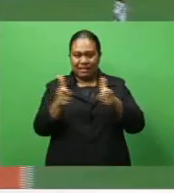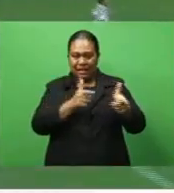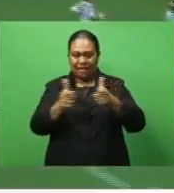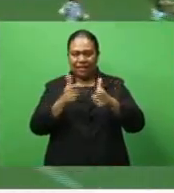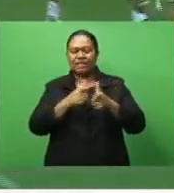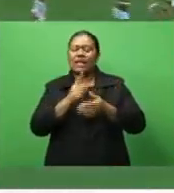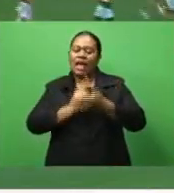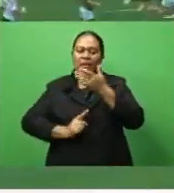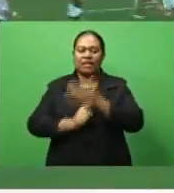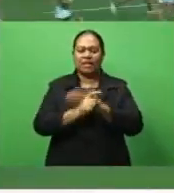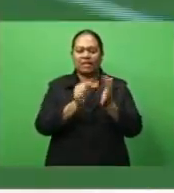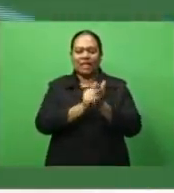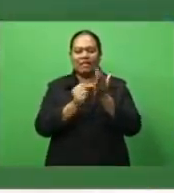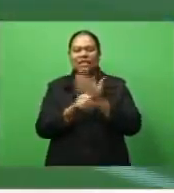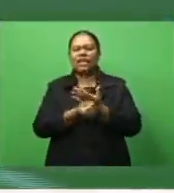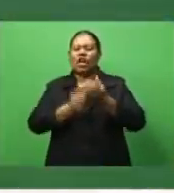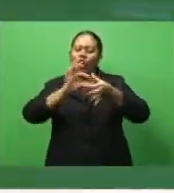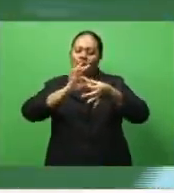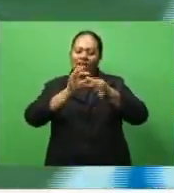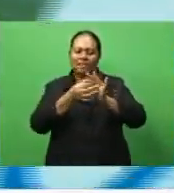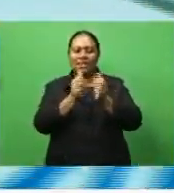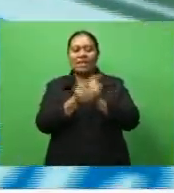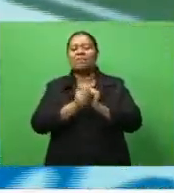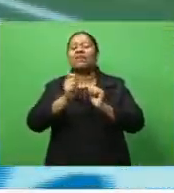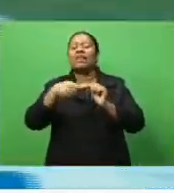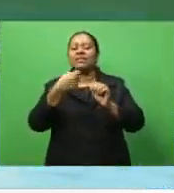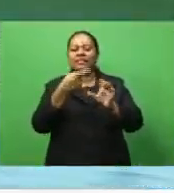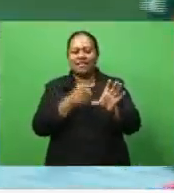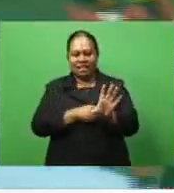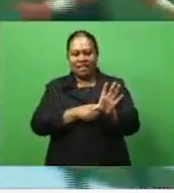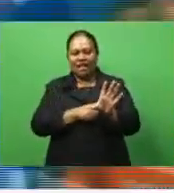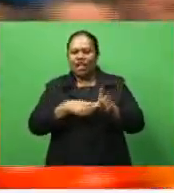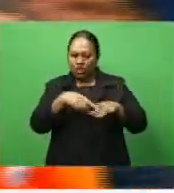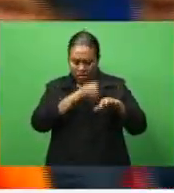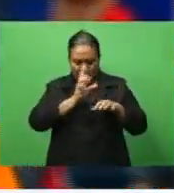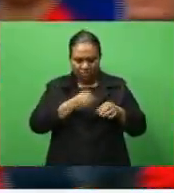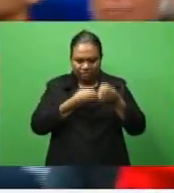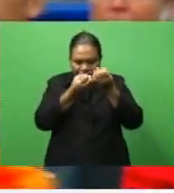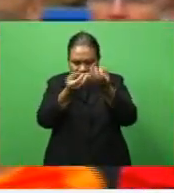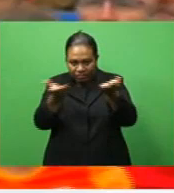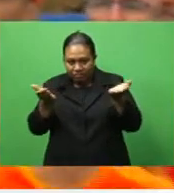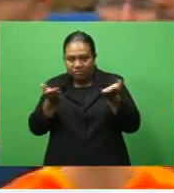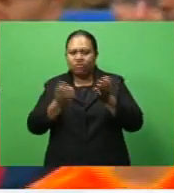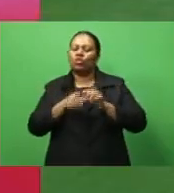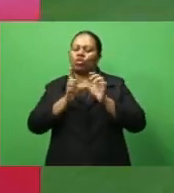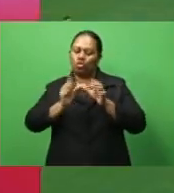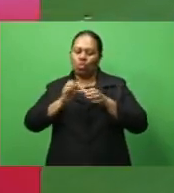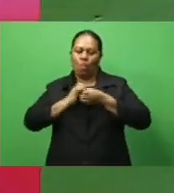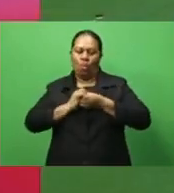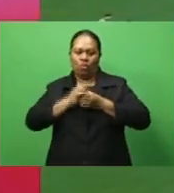September and the Olympic Games next year, players have been instructed to continue individual training.